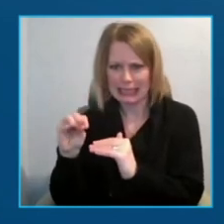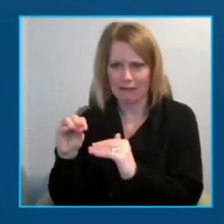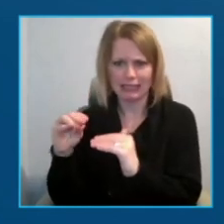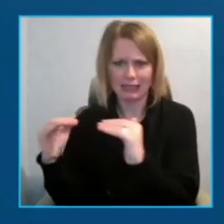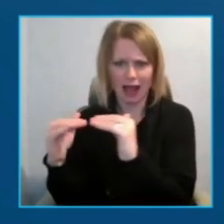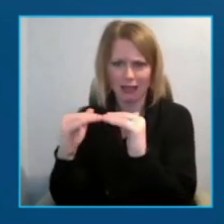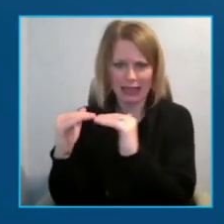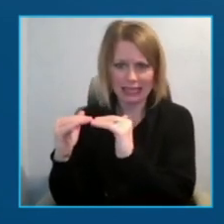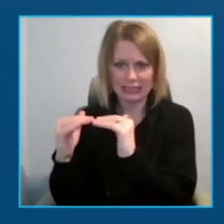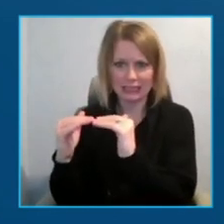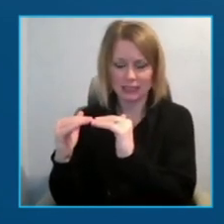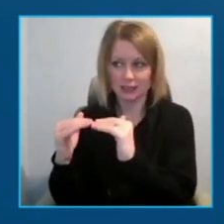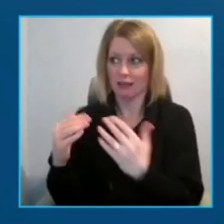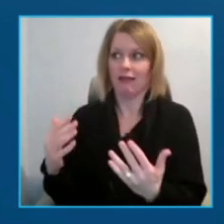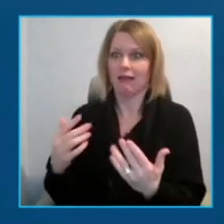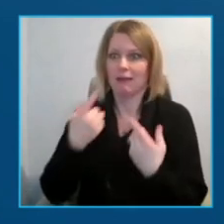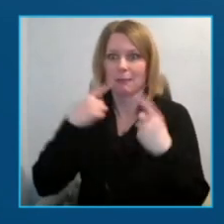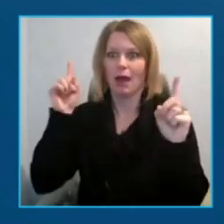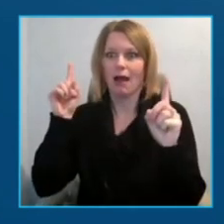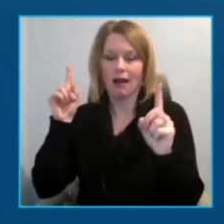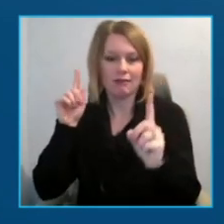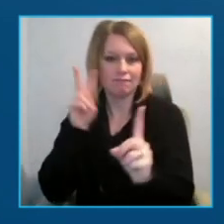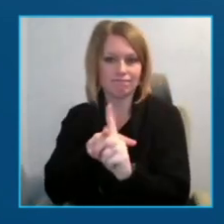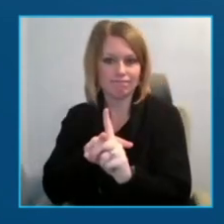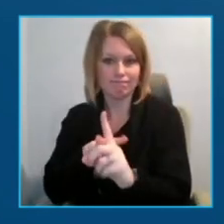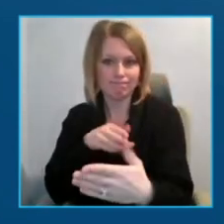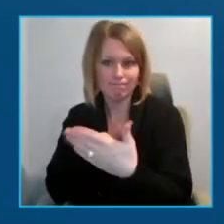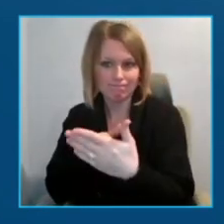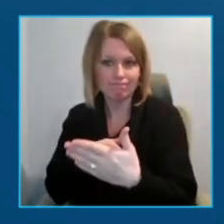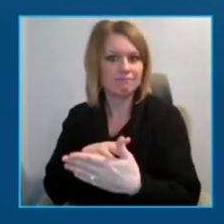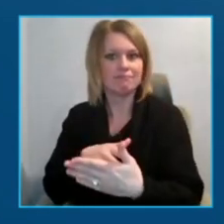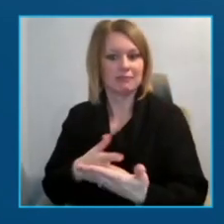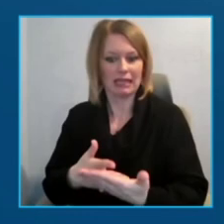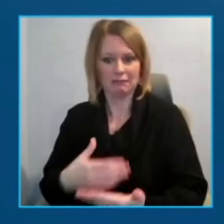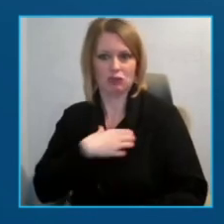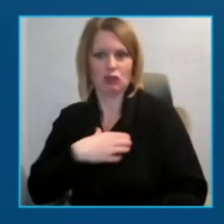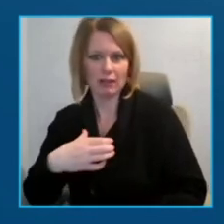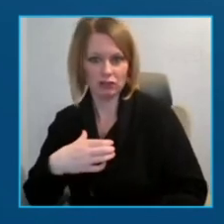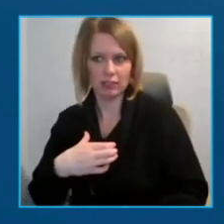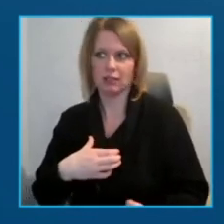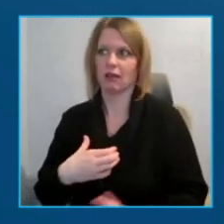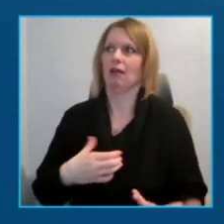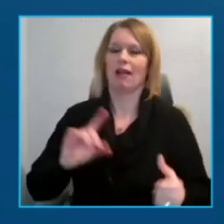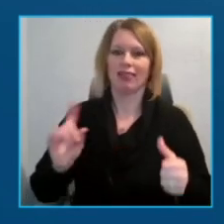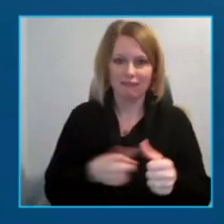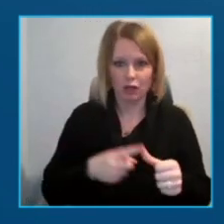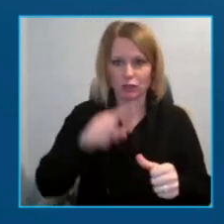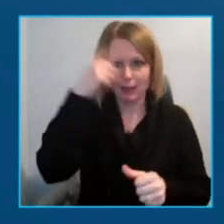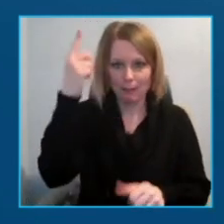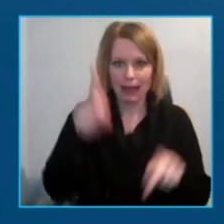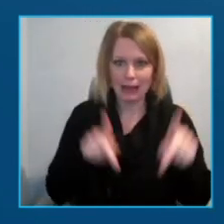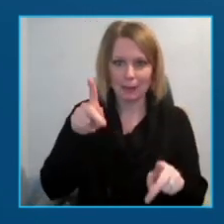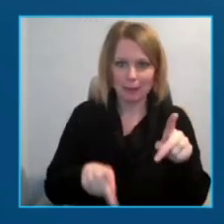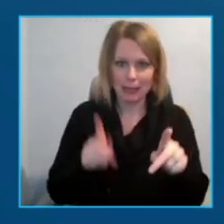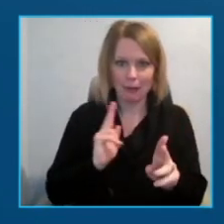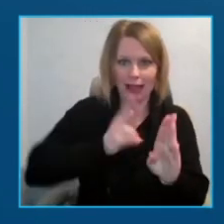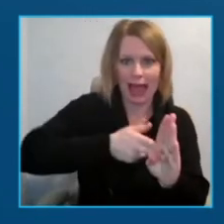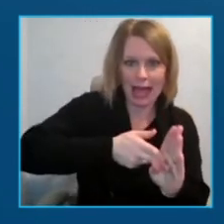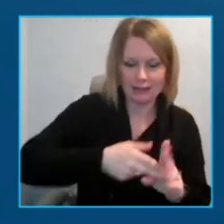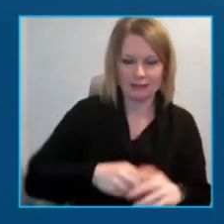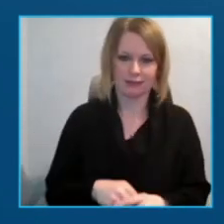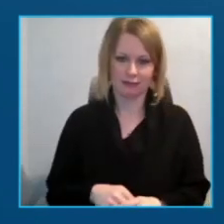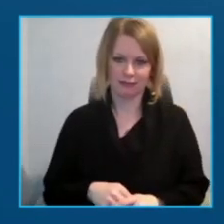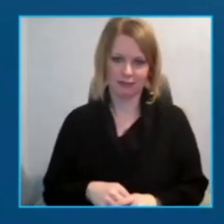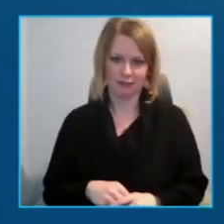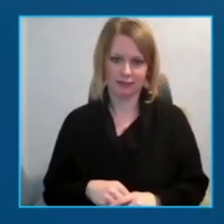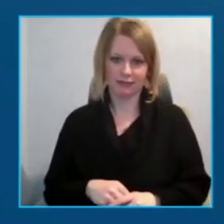first blacks were added to the committee. If you look at the representation based